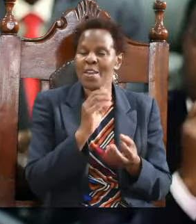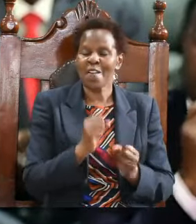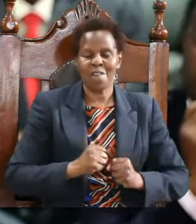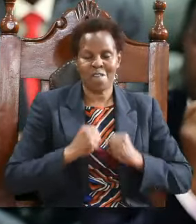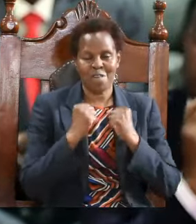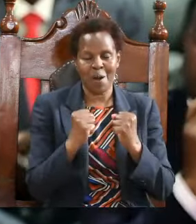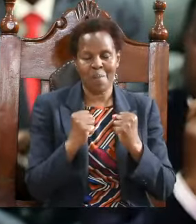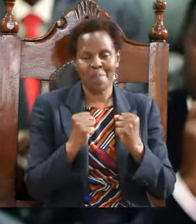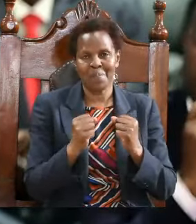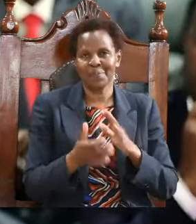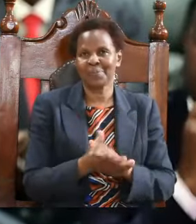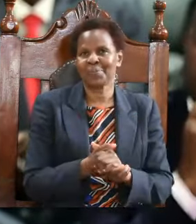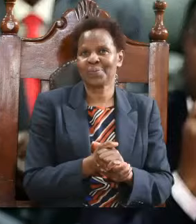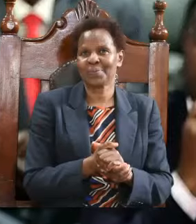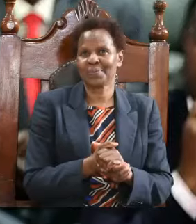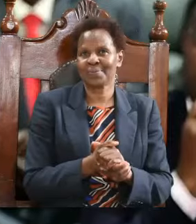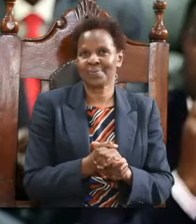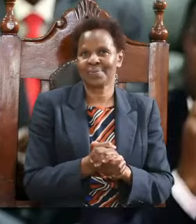number four,